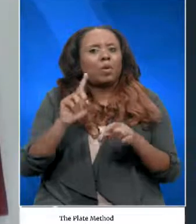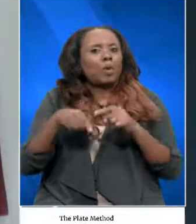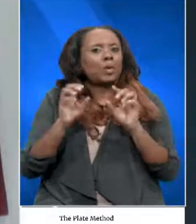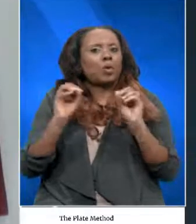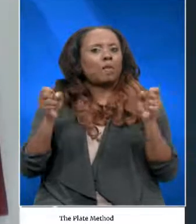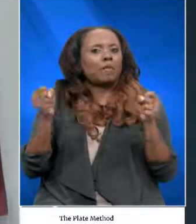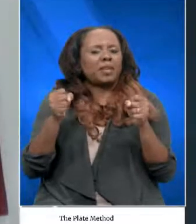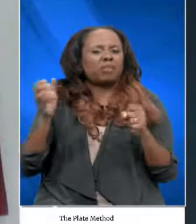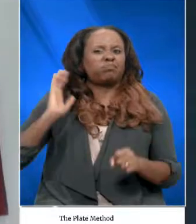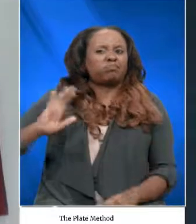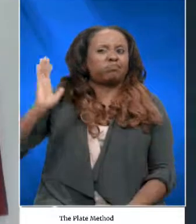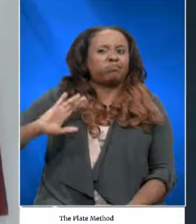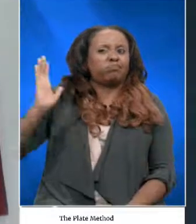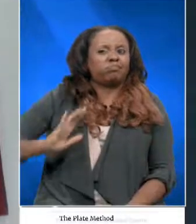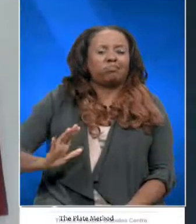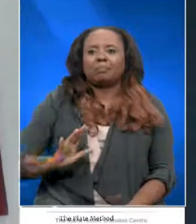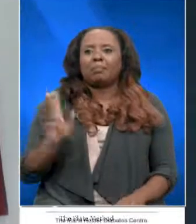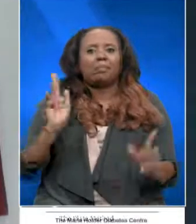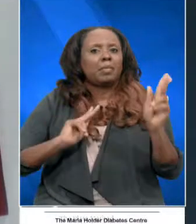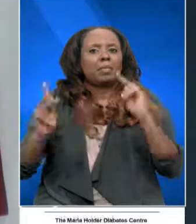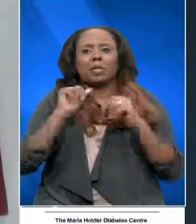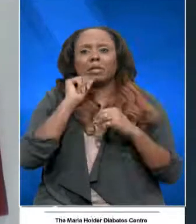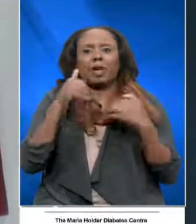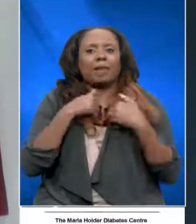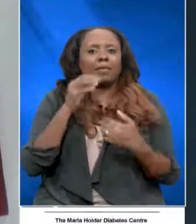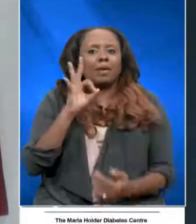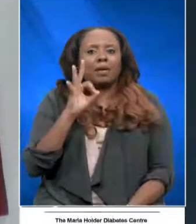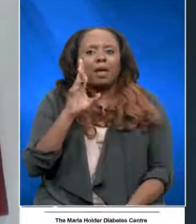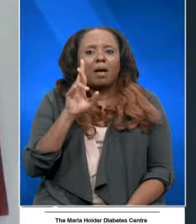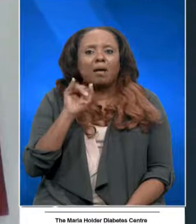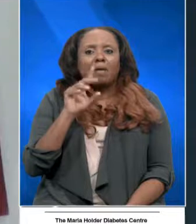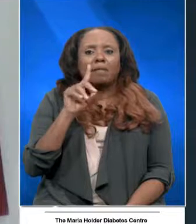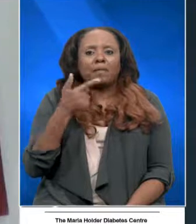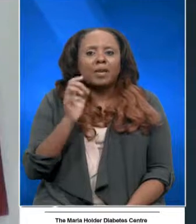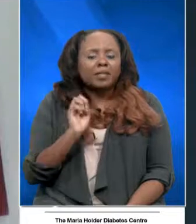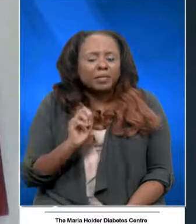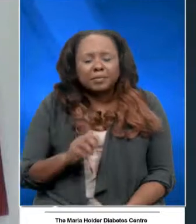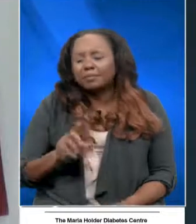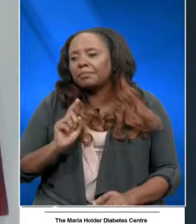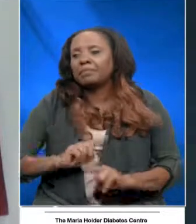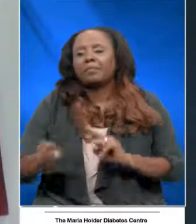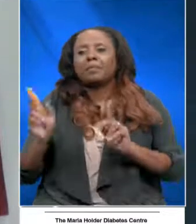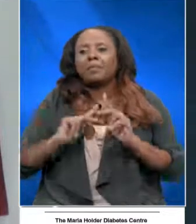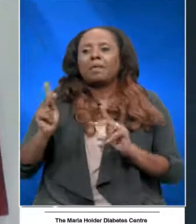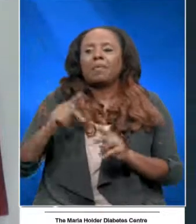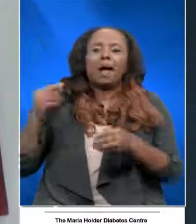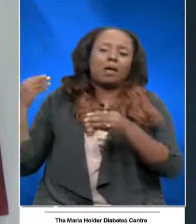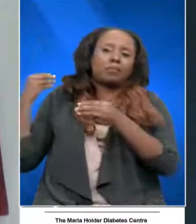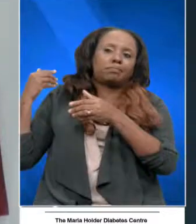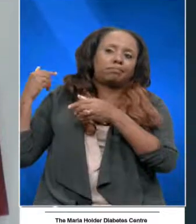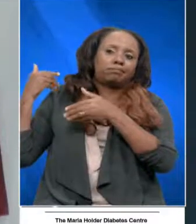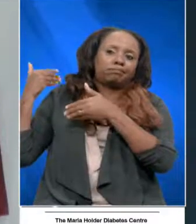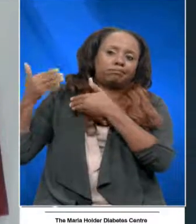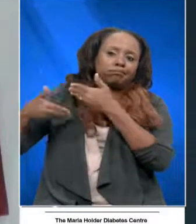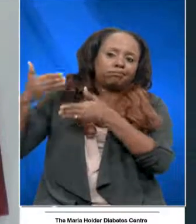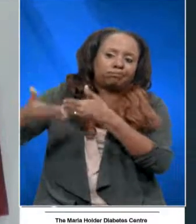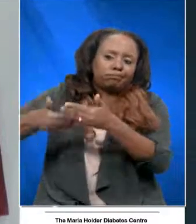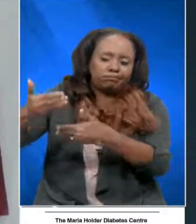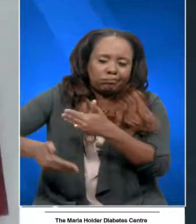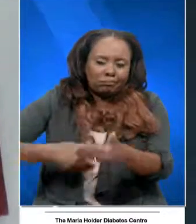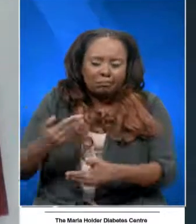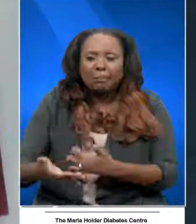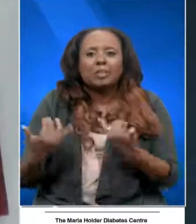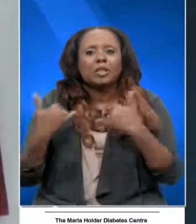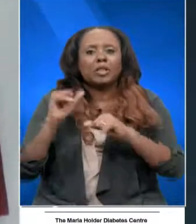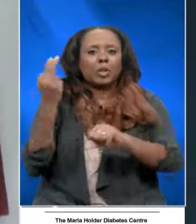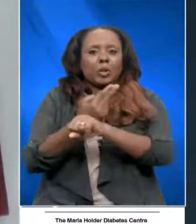change. But remember, some people are just accustomed cooking this way. They've come through families, and families, have cooked with these things,